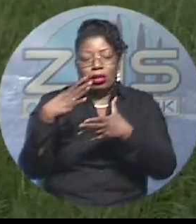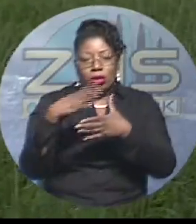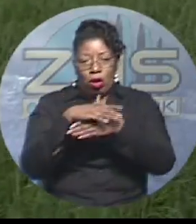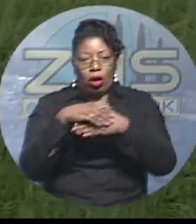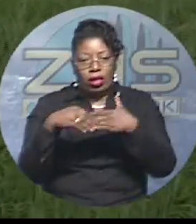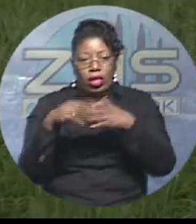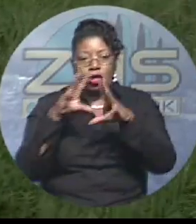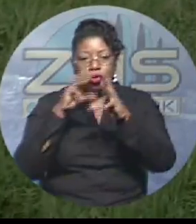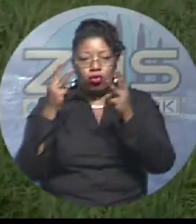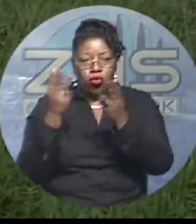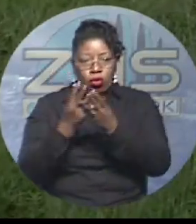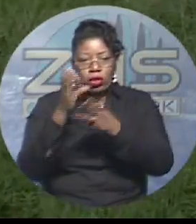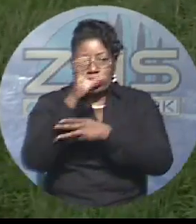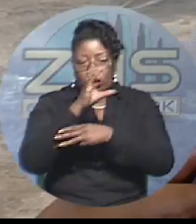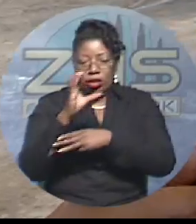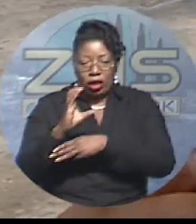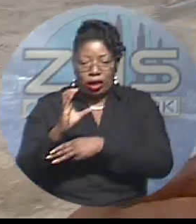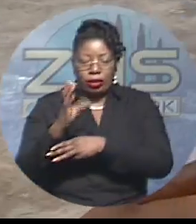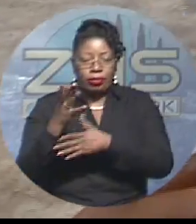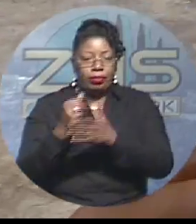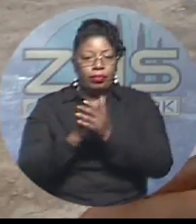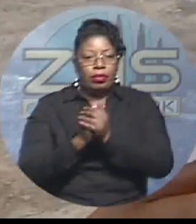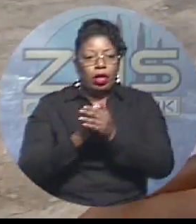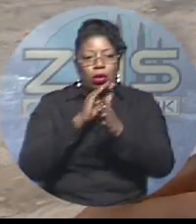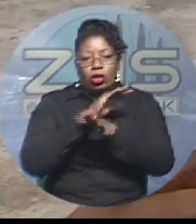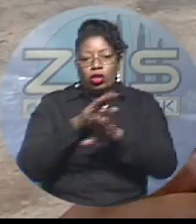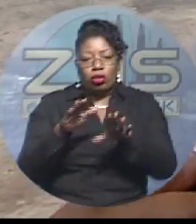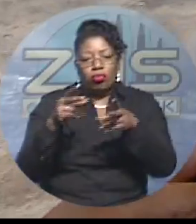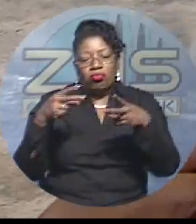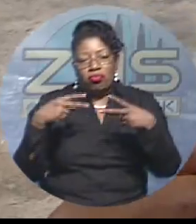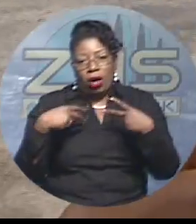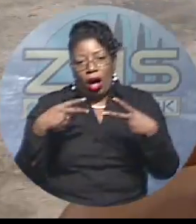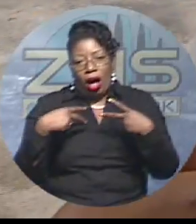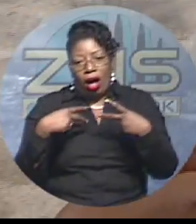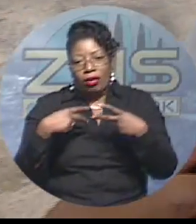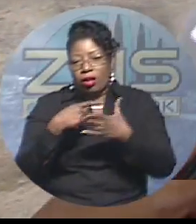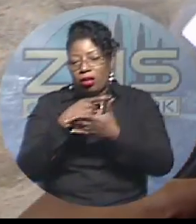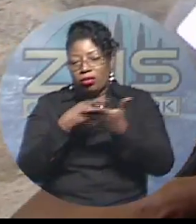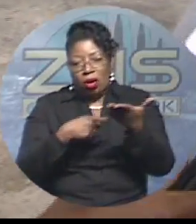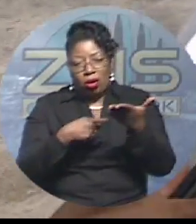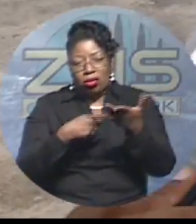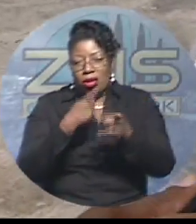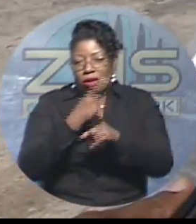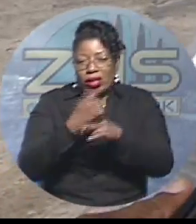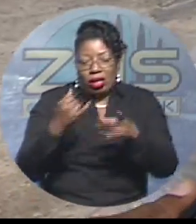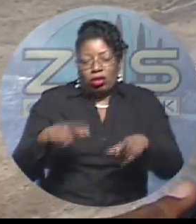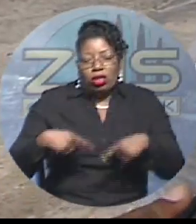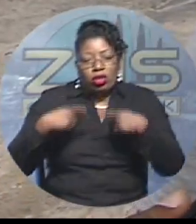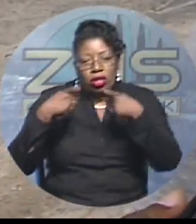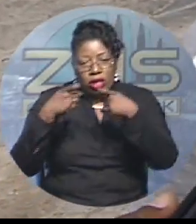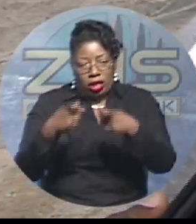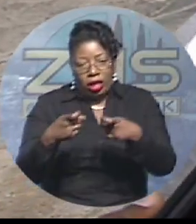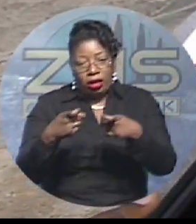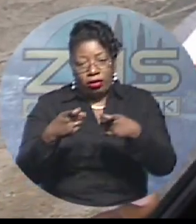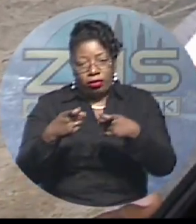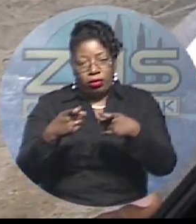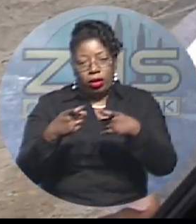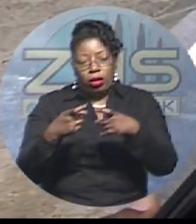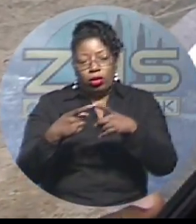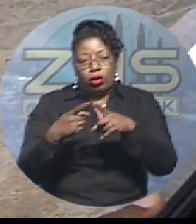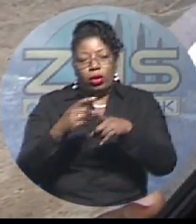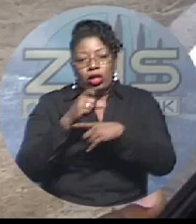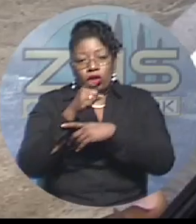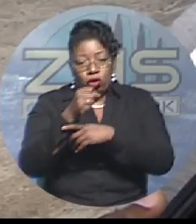crews are still conducting assessments. We don't have a price just yet to provide to our insurers,